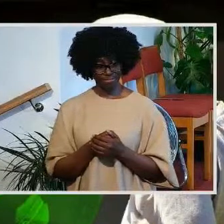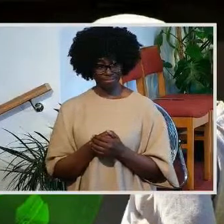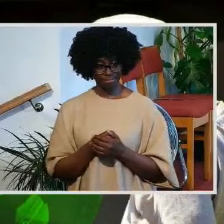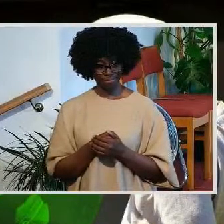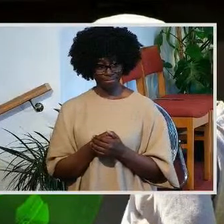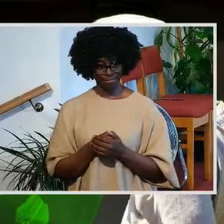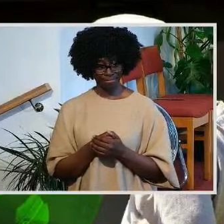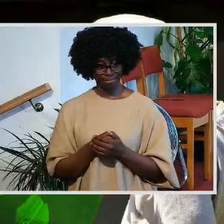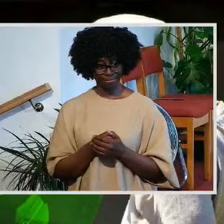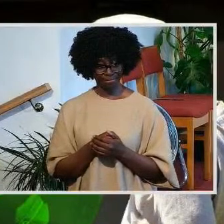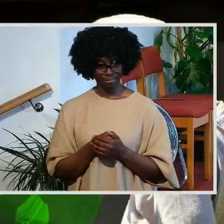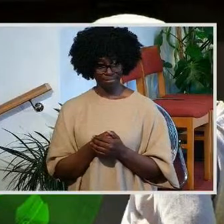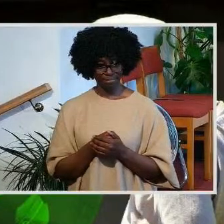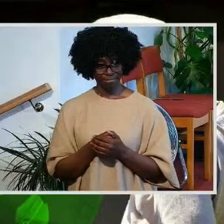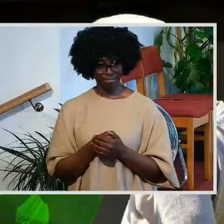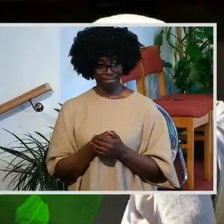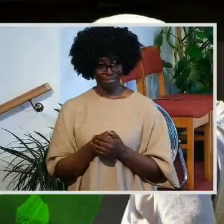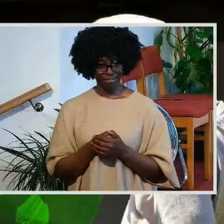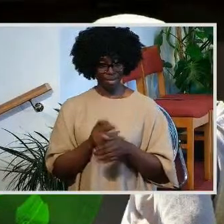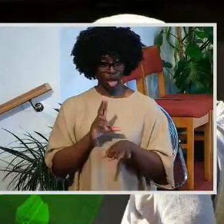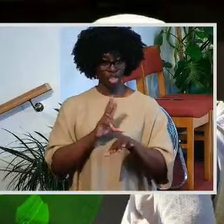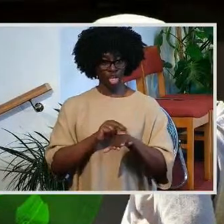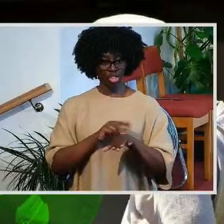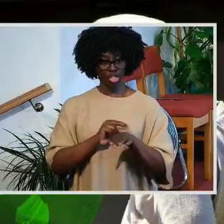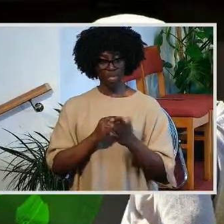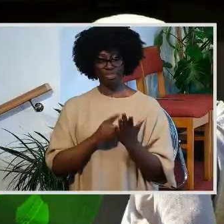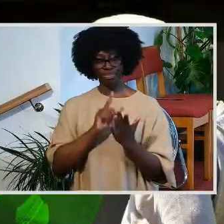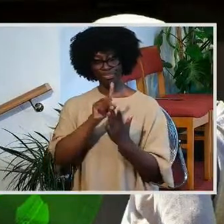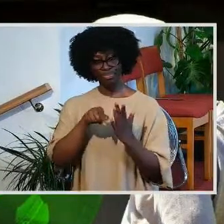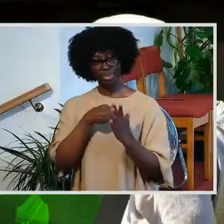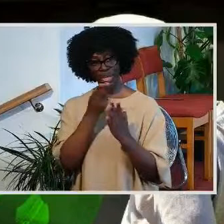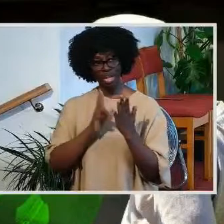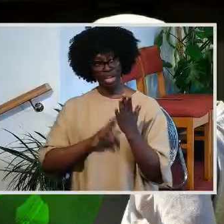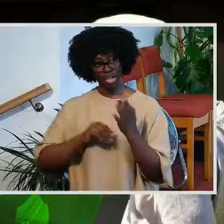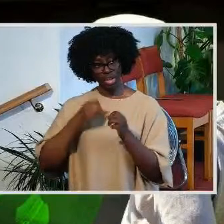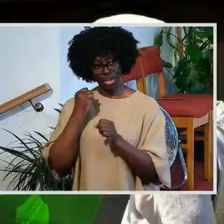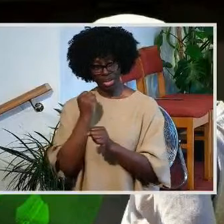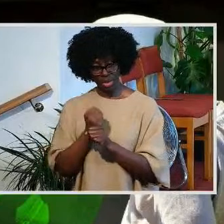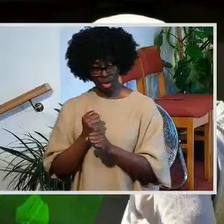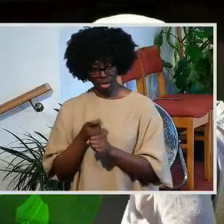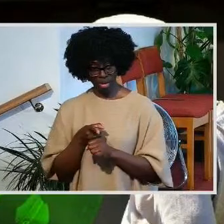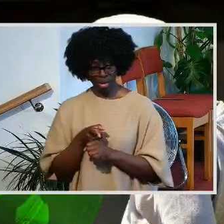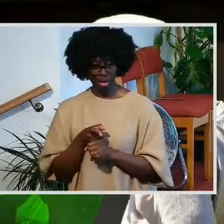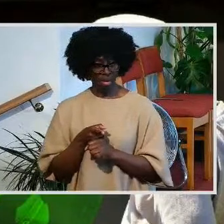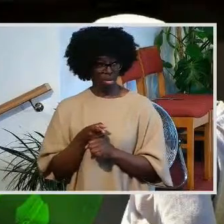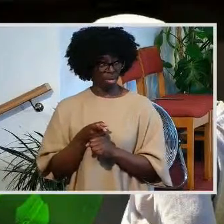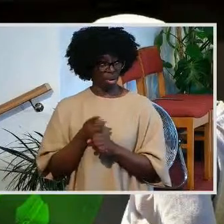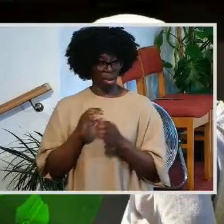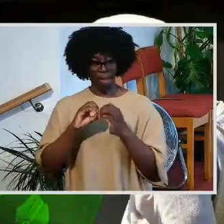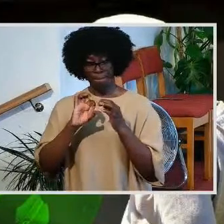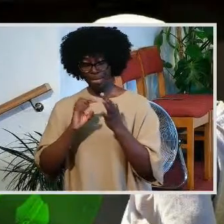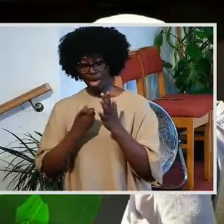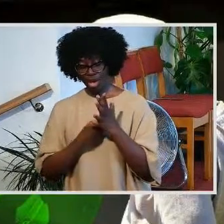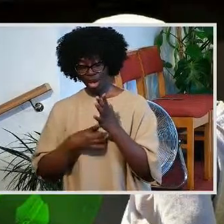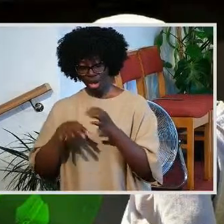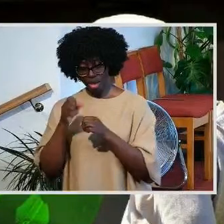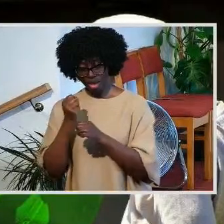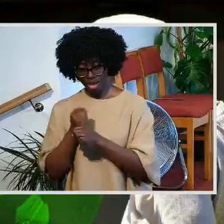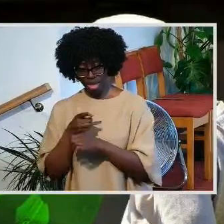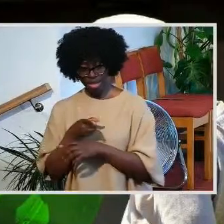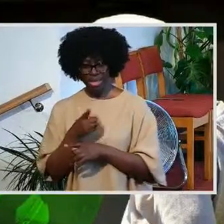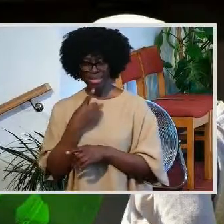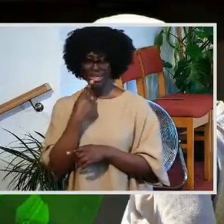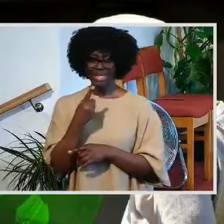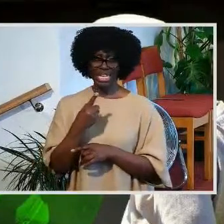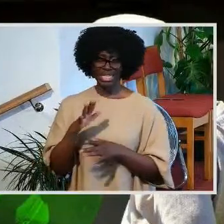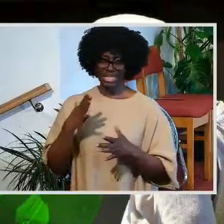Dr. Youngberg, I'll show you the book later, he mentions this thing called physical activity batting average. So we need to be active